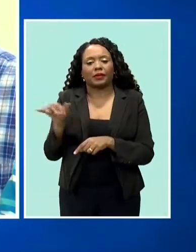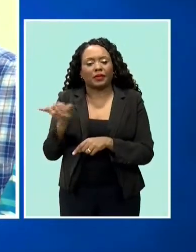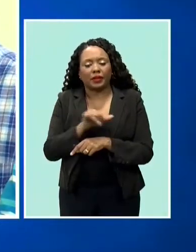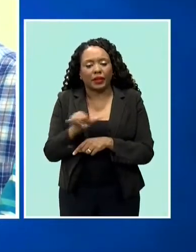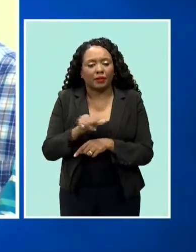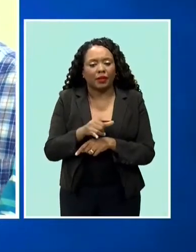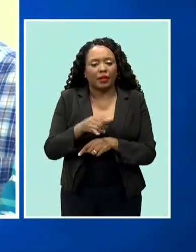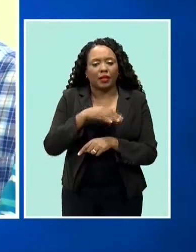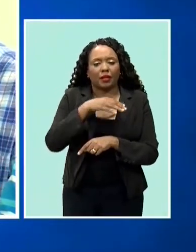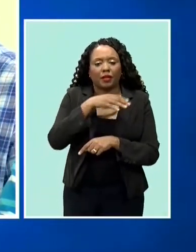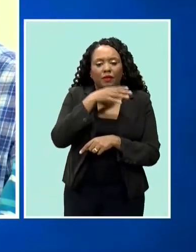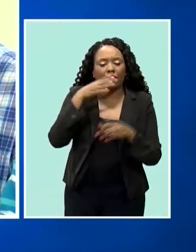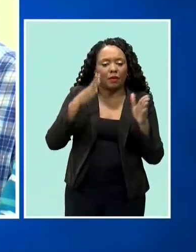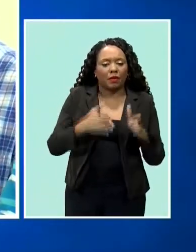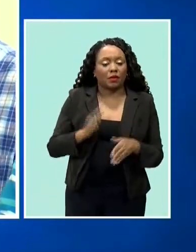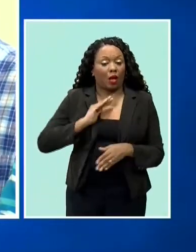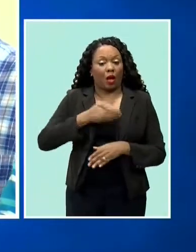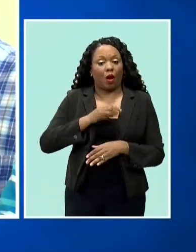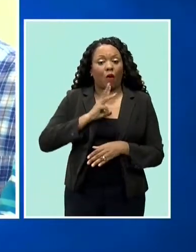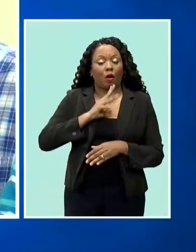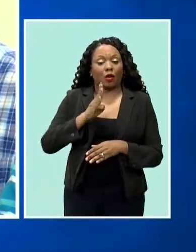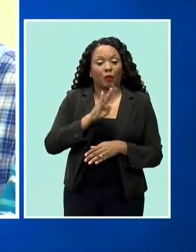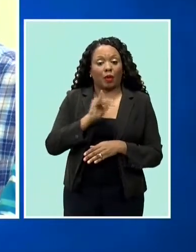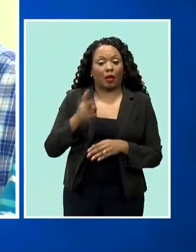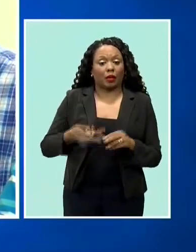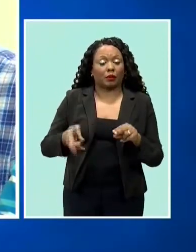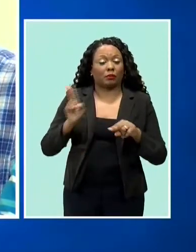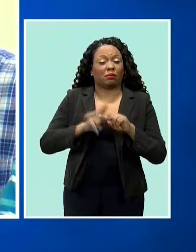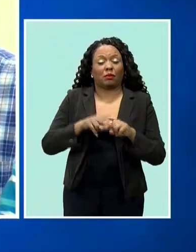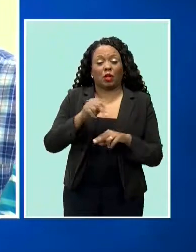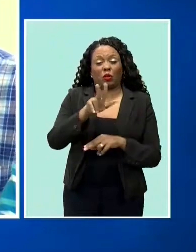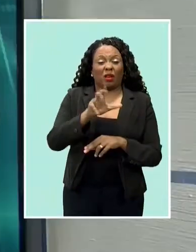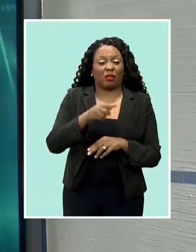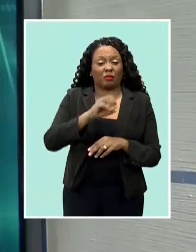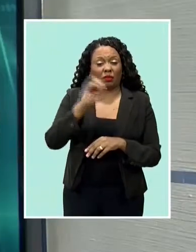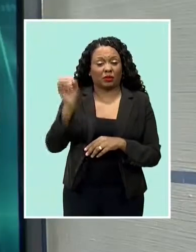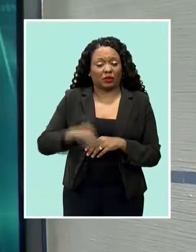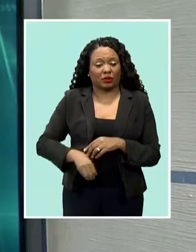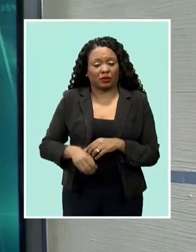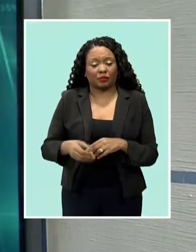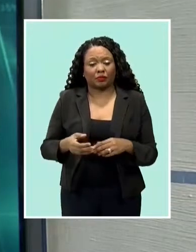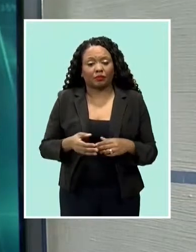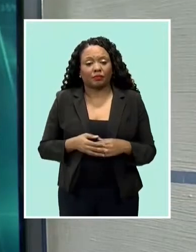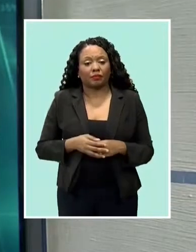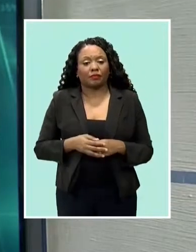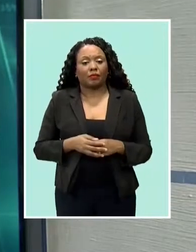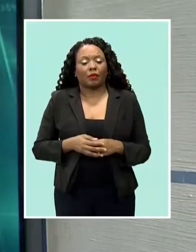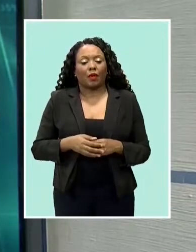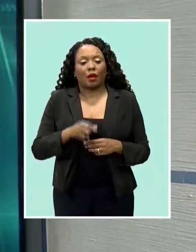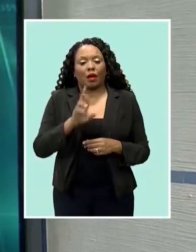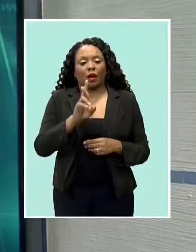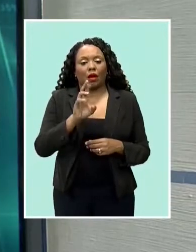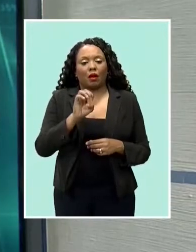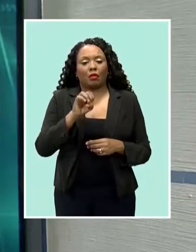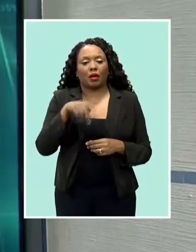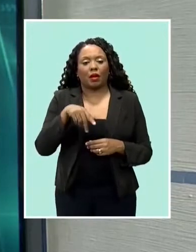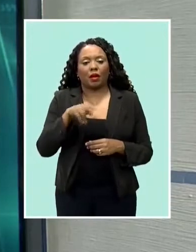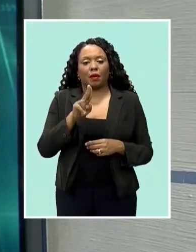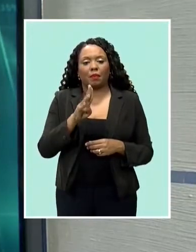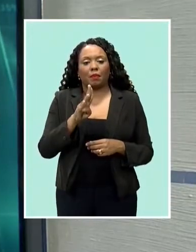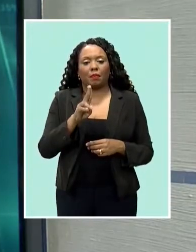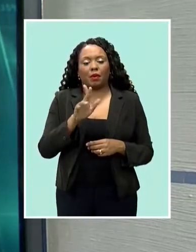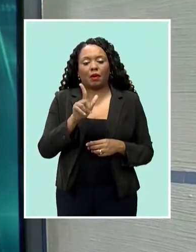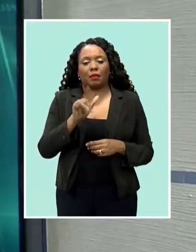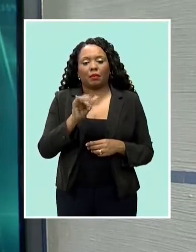bill, our water bill has gone up by at least 300% as well. Well, Republic Bank Barbados Limited says it